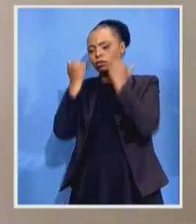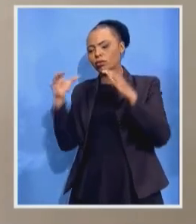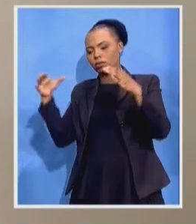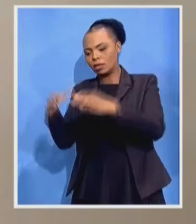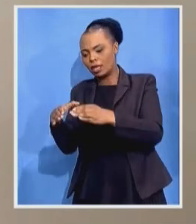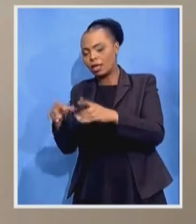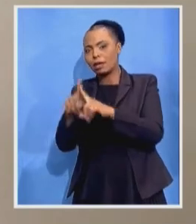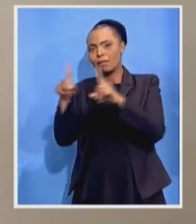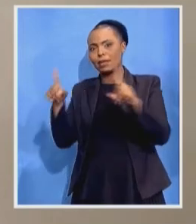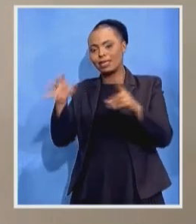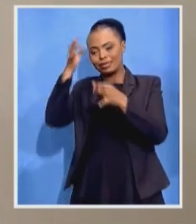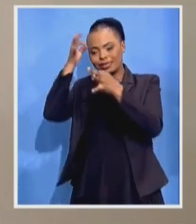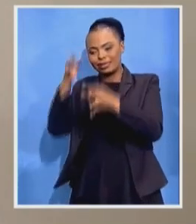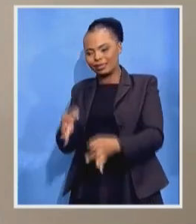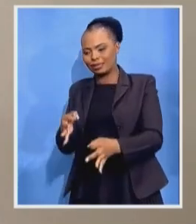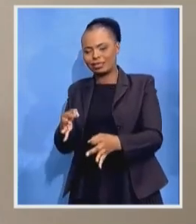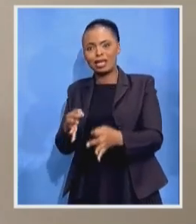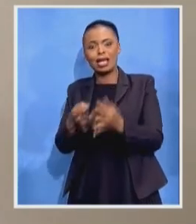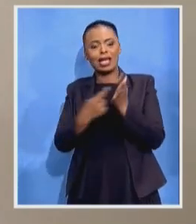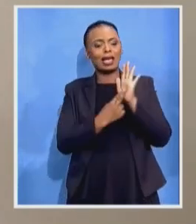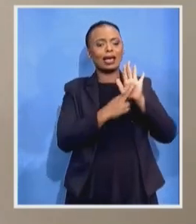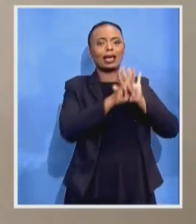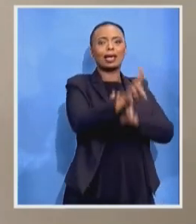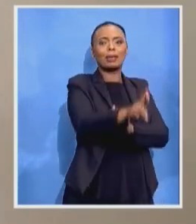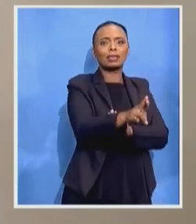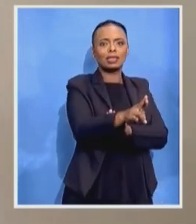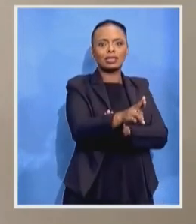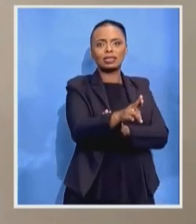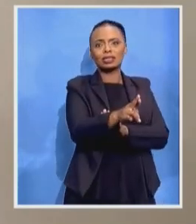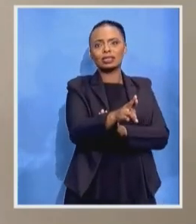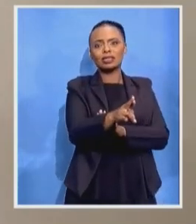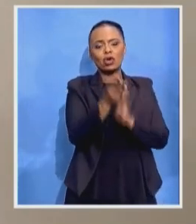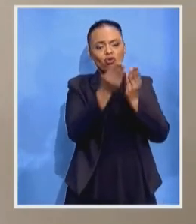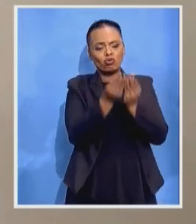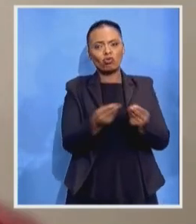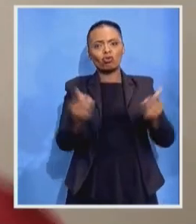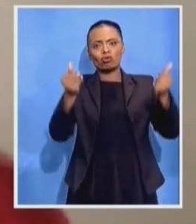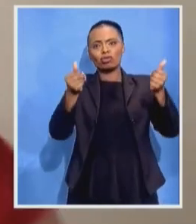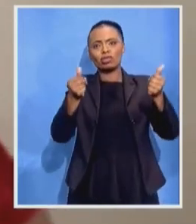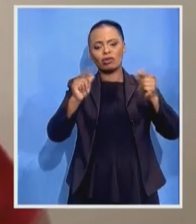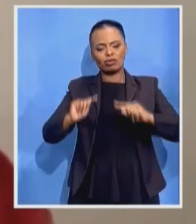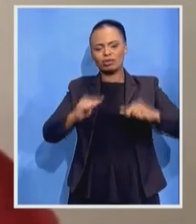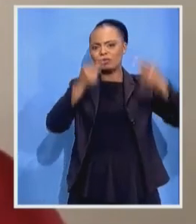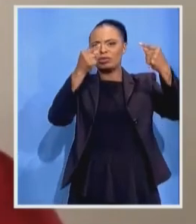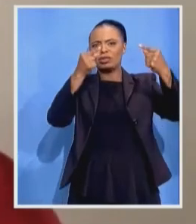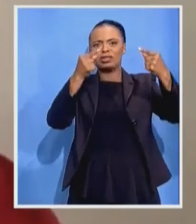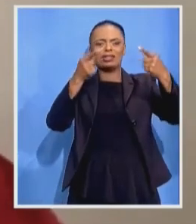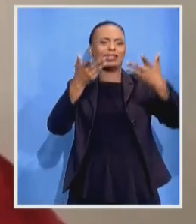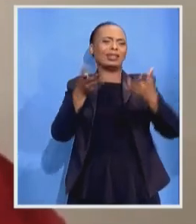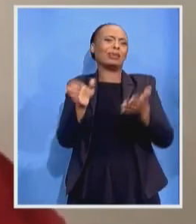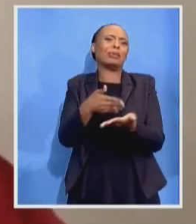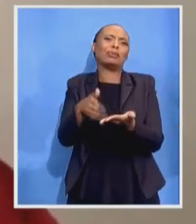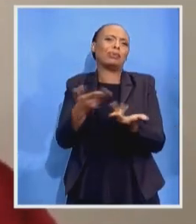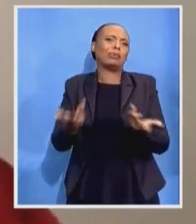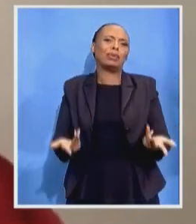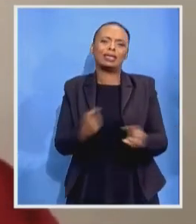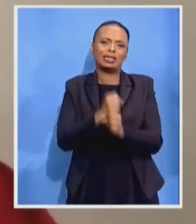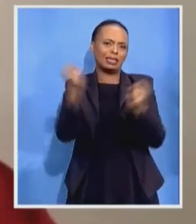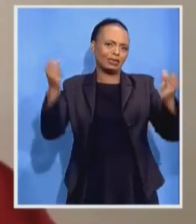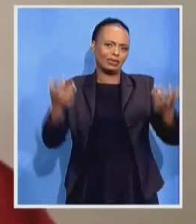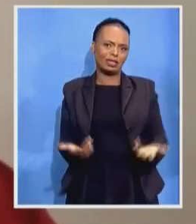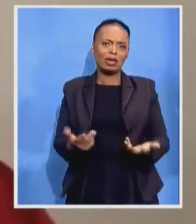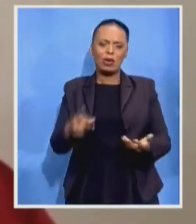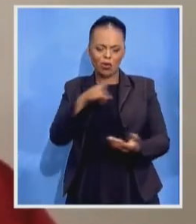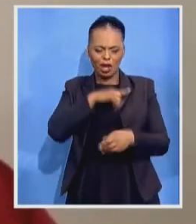a shadow of the resolution of this dispute, unfortunately, as the primary problem remains. The